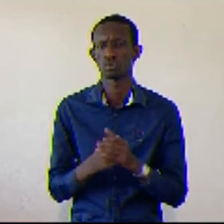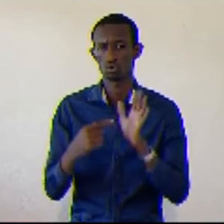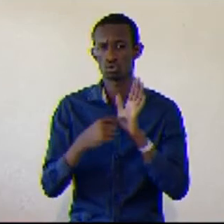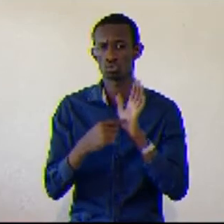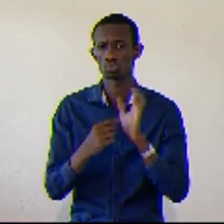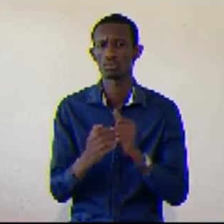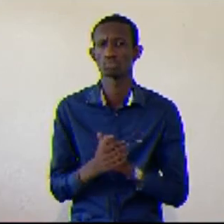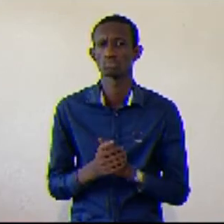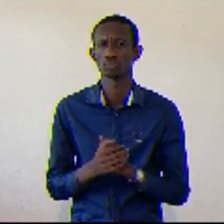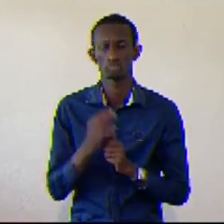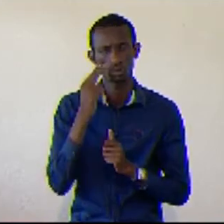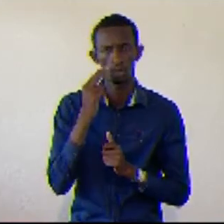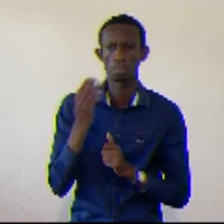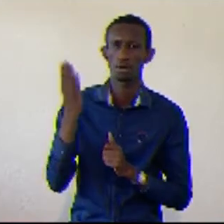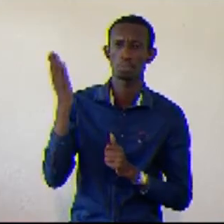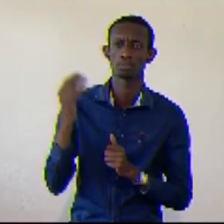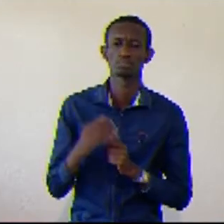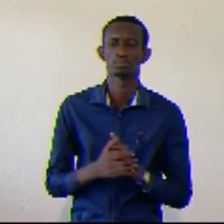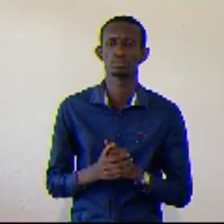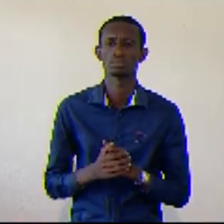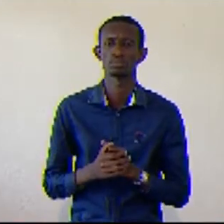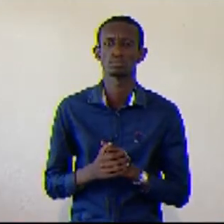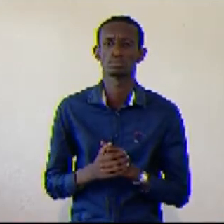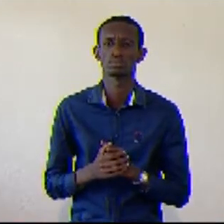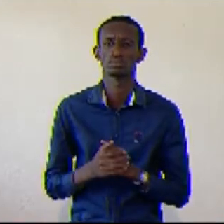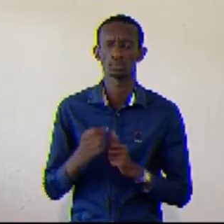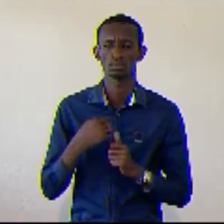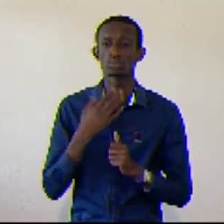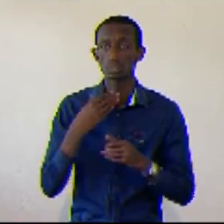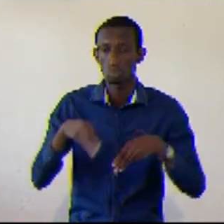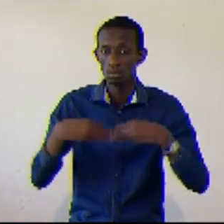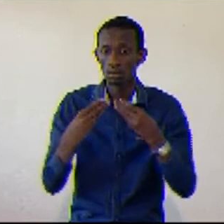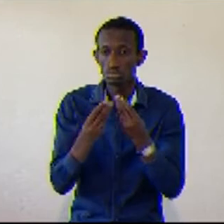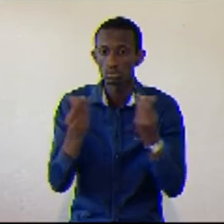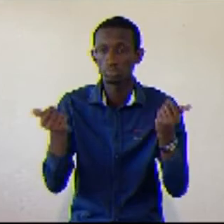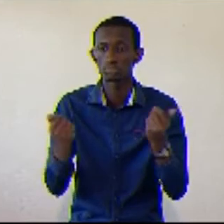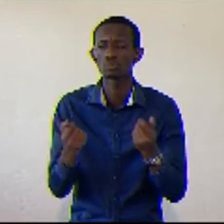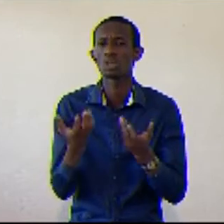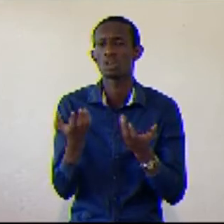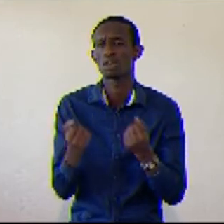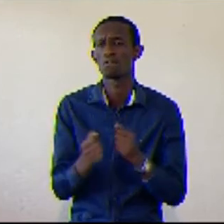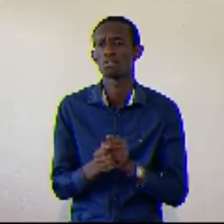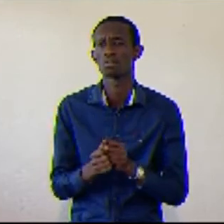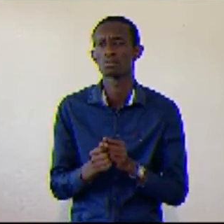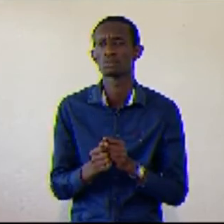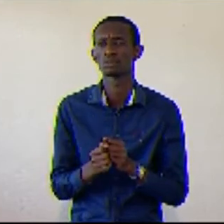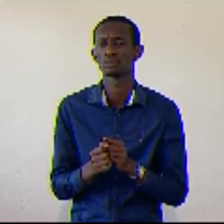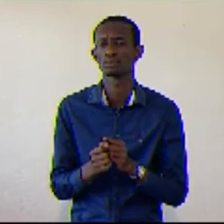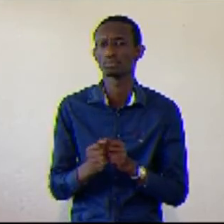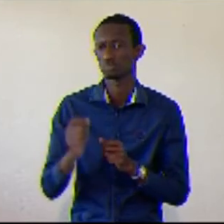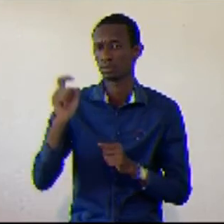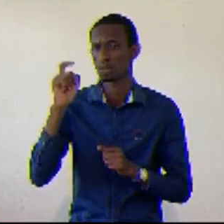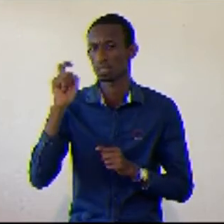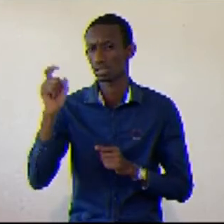Example is still there, but I'm going to give the solution. We have f of x, which is equal